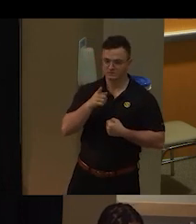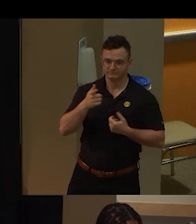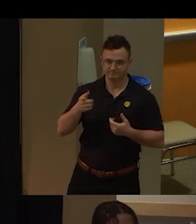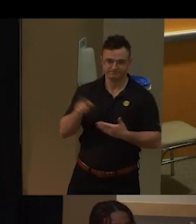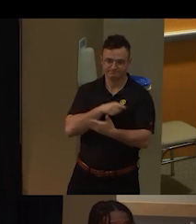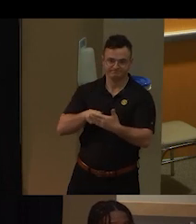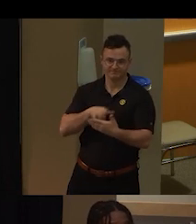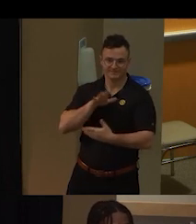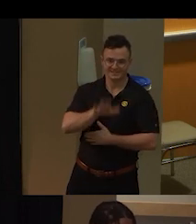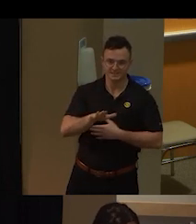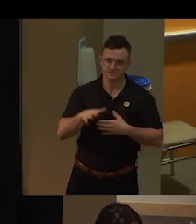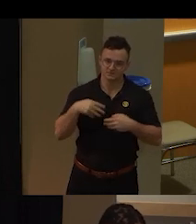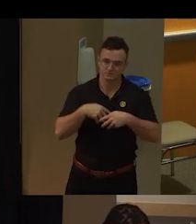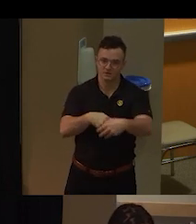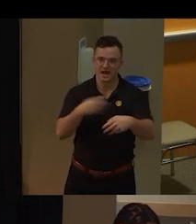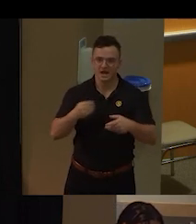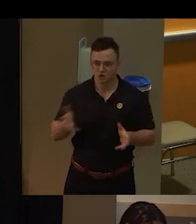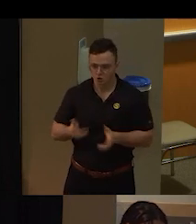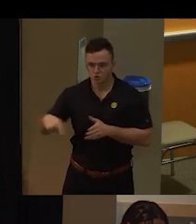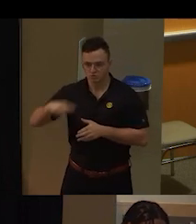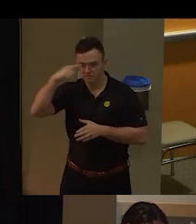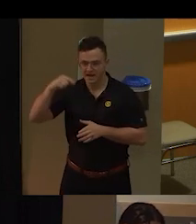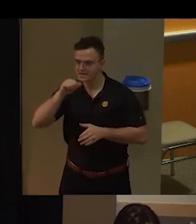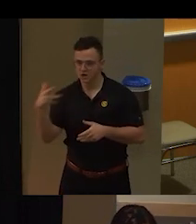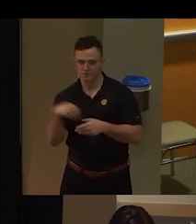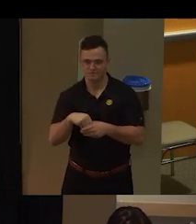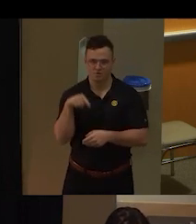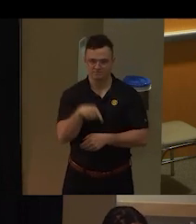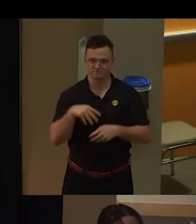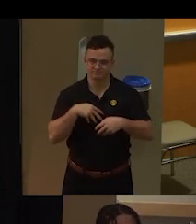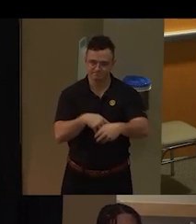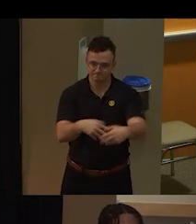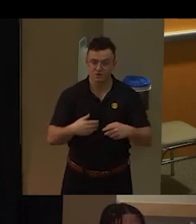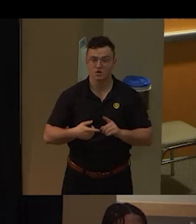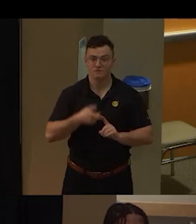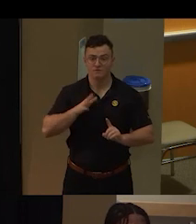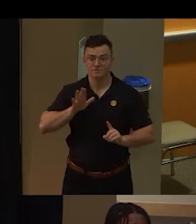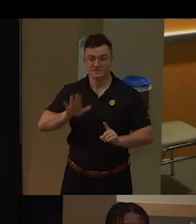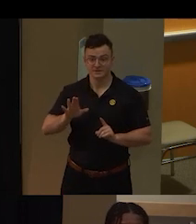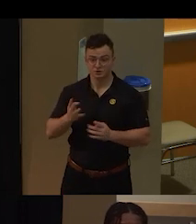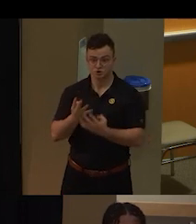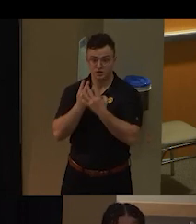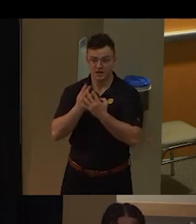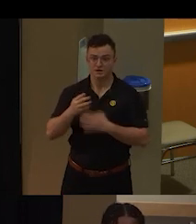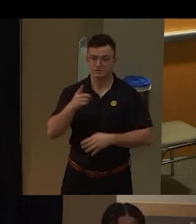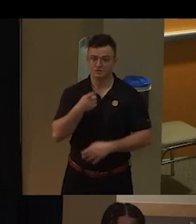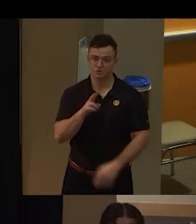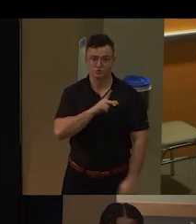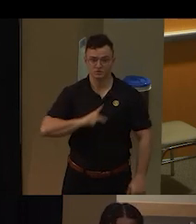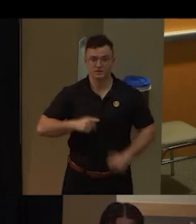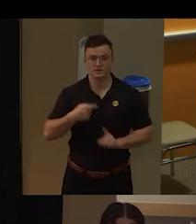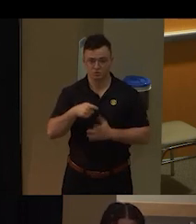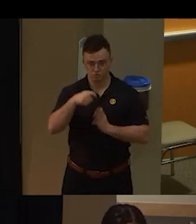Americans not to support the demonstrations. From his cell in Birmingham Jail, Dr. King drafted this letter on the corners